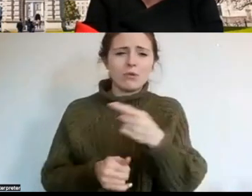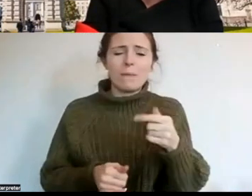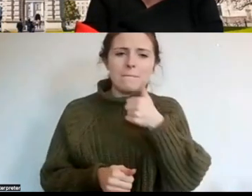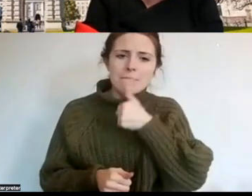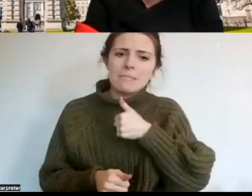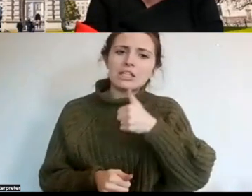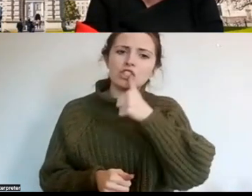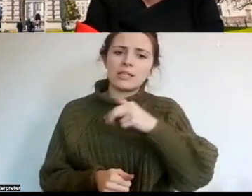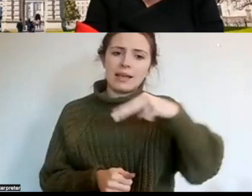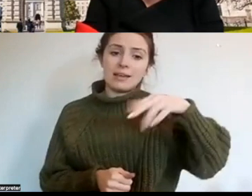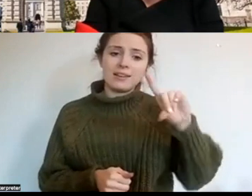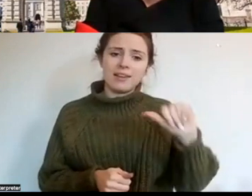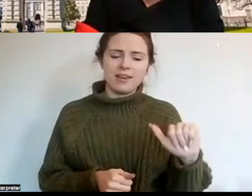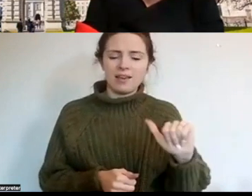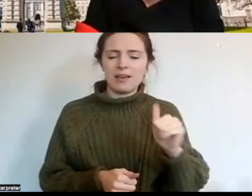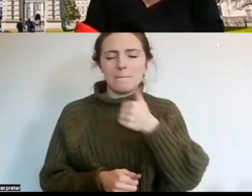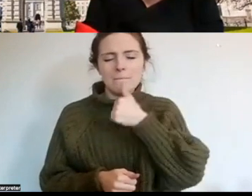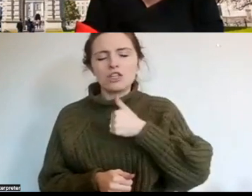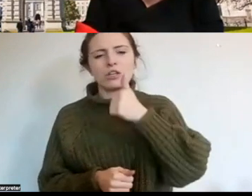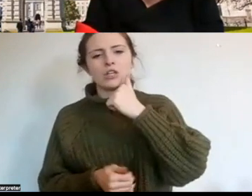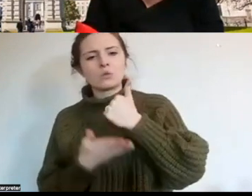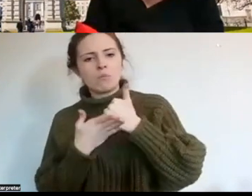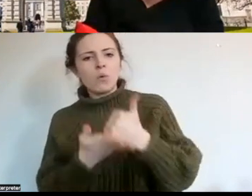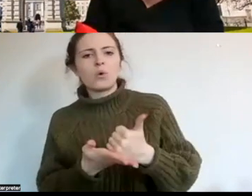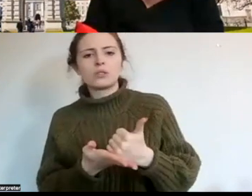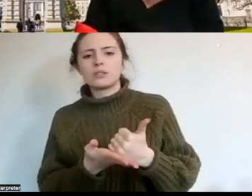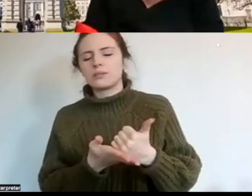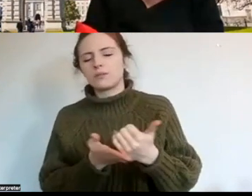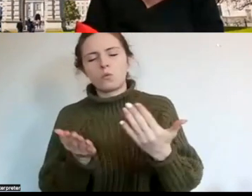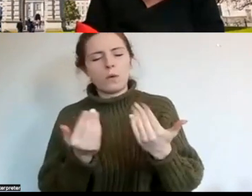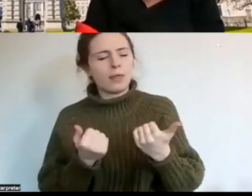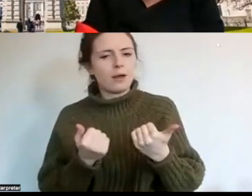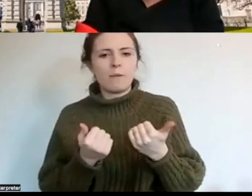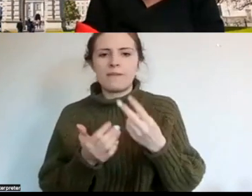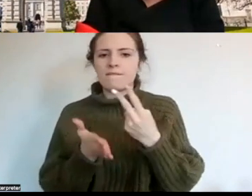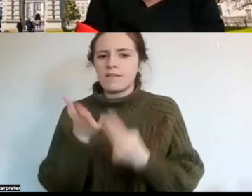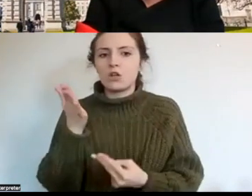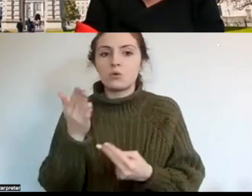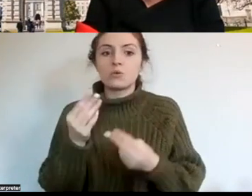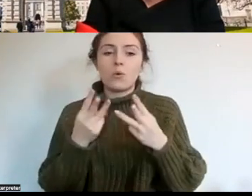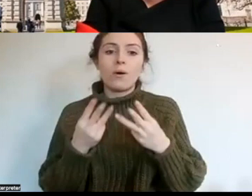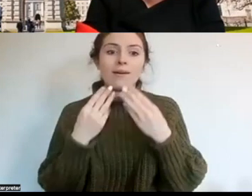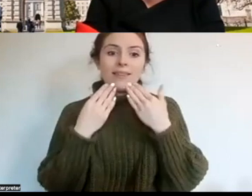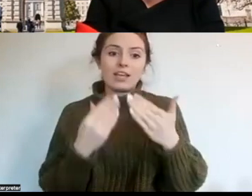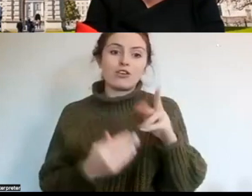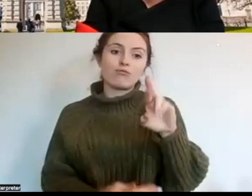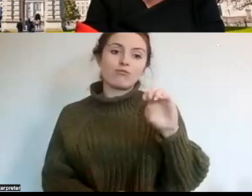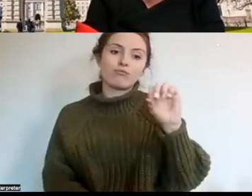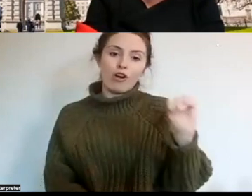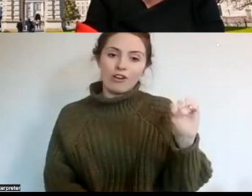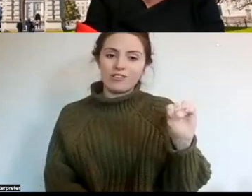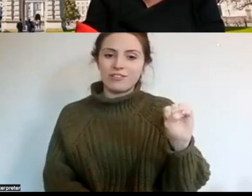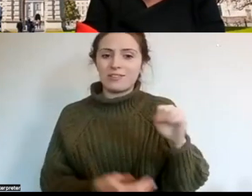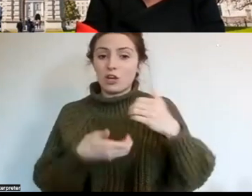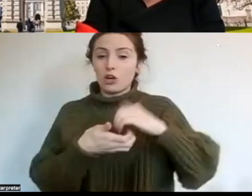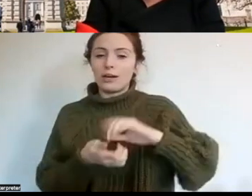NGA was so welcome and so valued. And I want to thank you, Ros, and thank you, your colleague David as